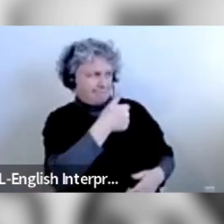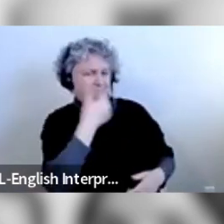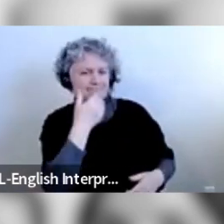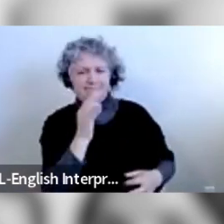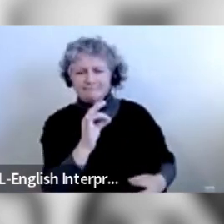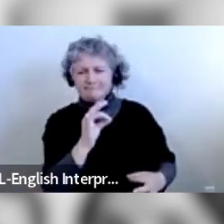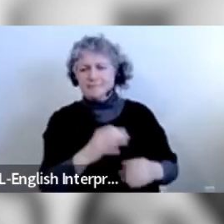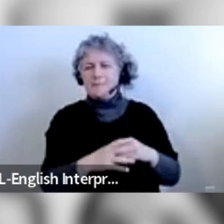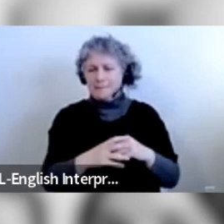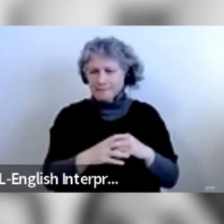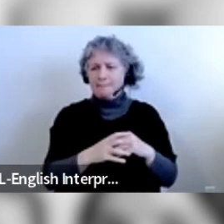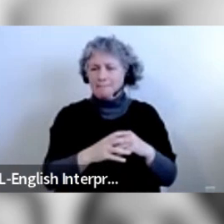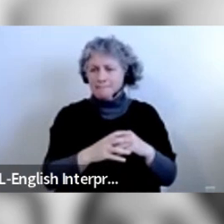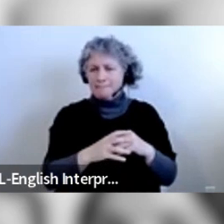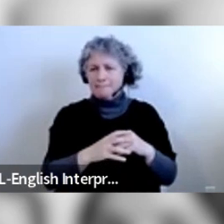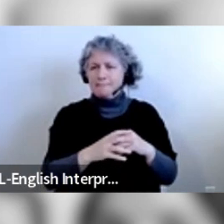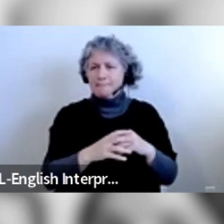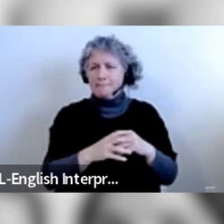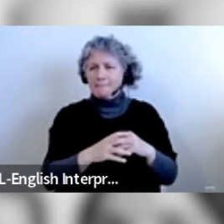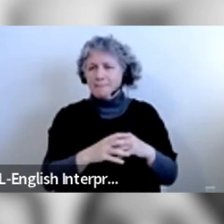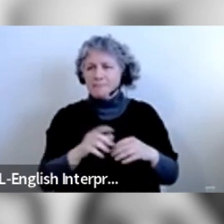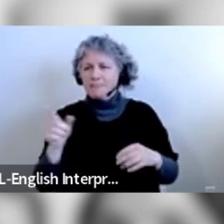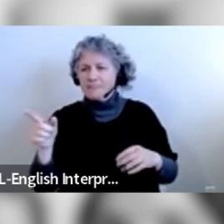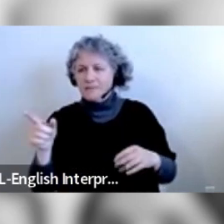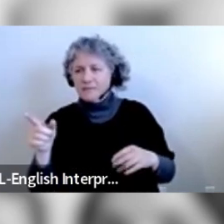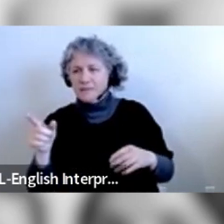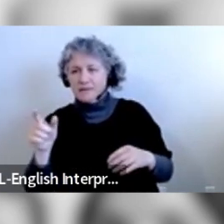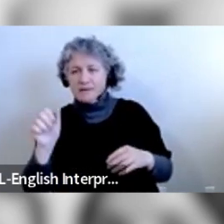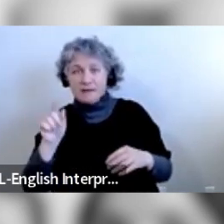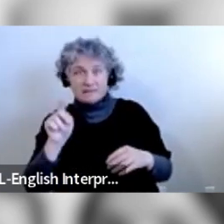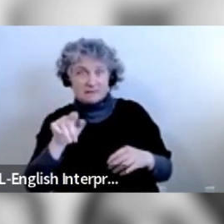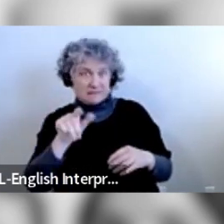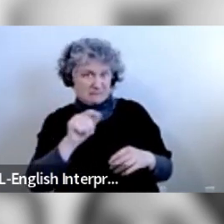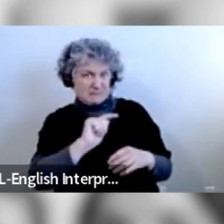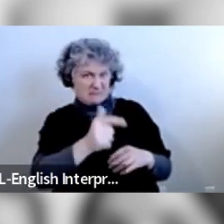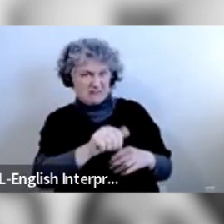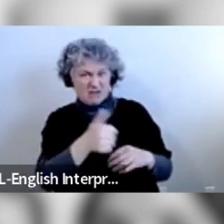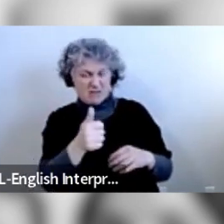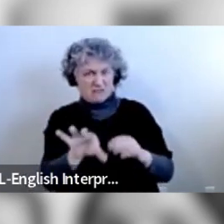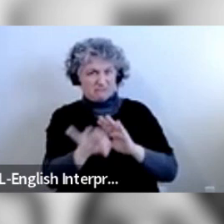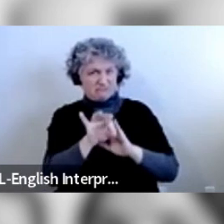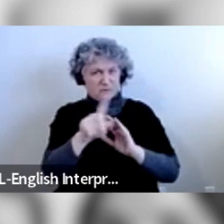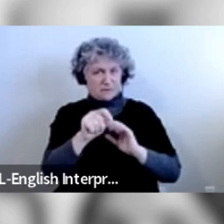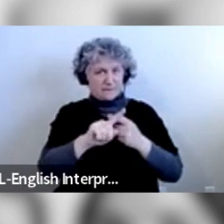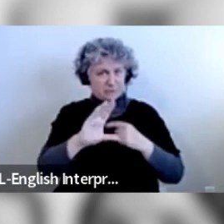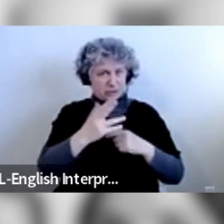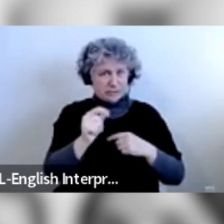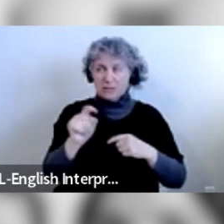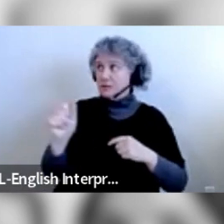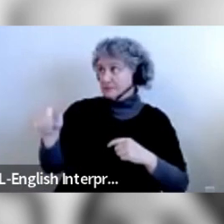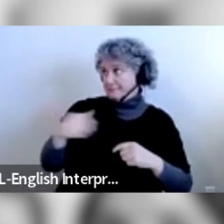Thank you. Adelaide, did you want to ask another chat question then? Yes, please. The next question here is,